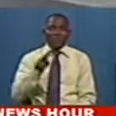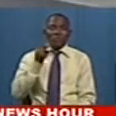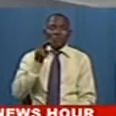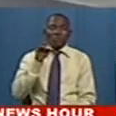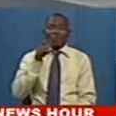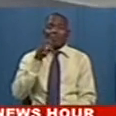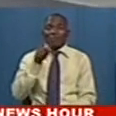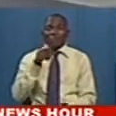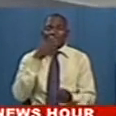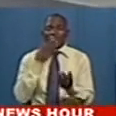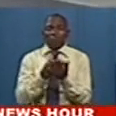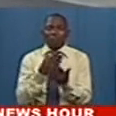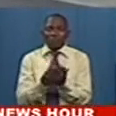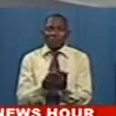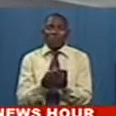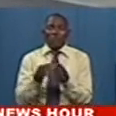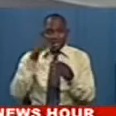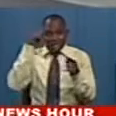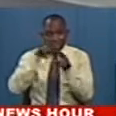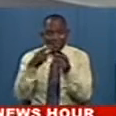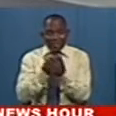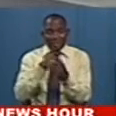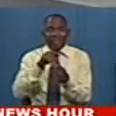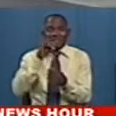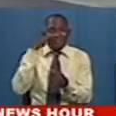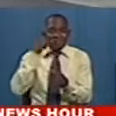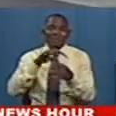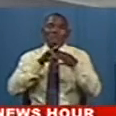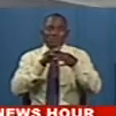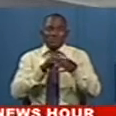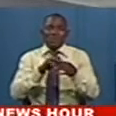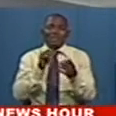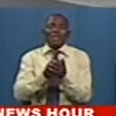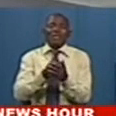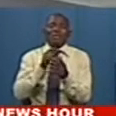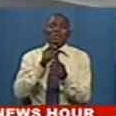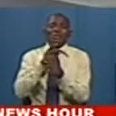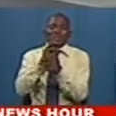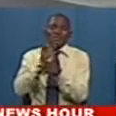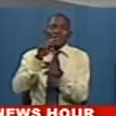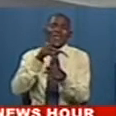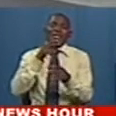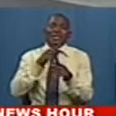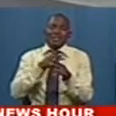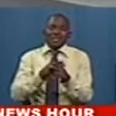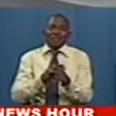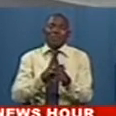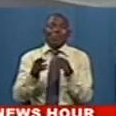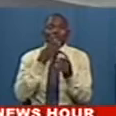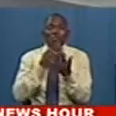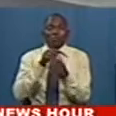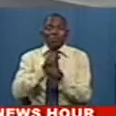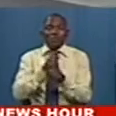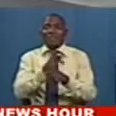was instrumental to cementing the bond between Ghana and Japan, hence the need to preserve and protect his legacy